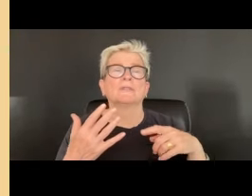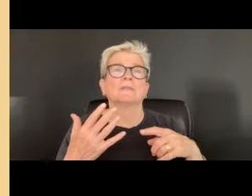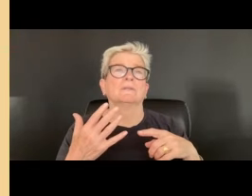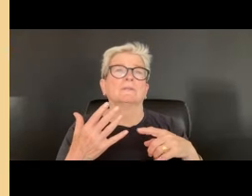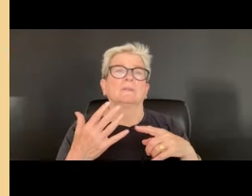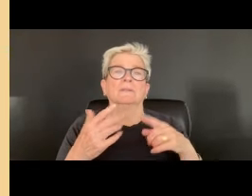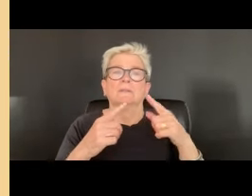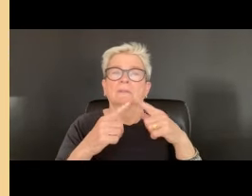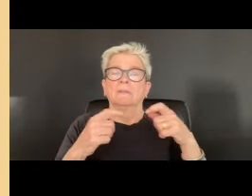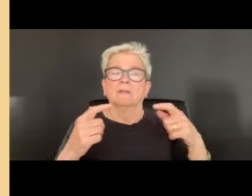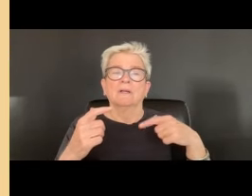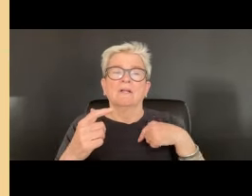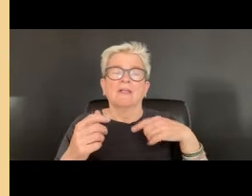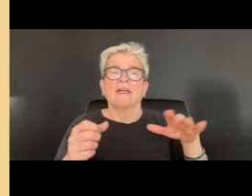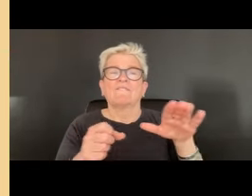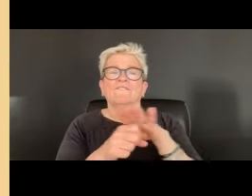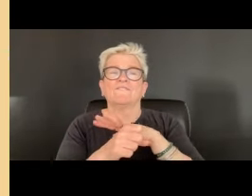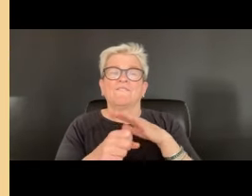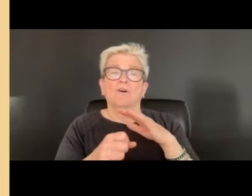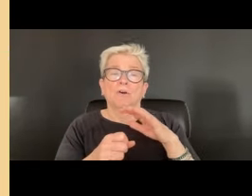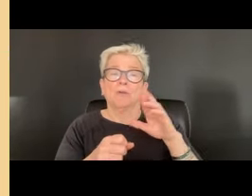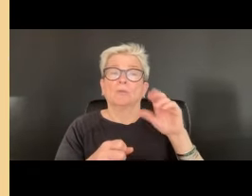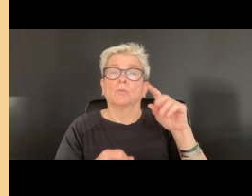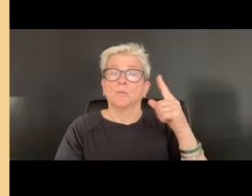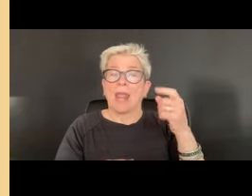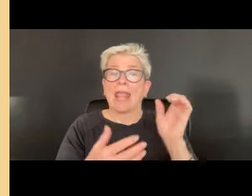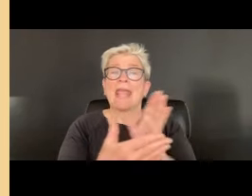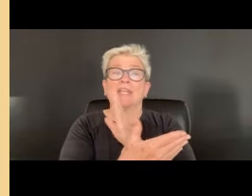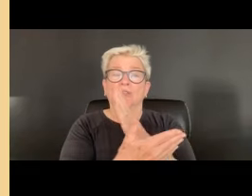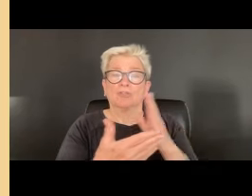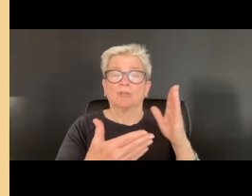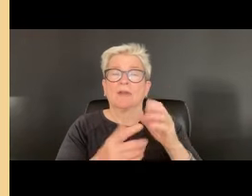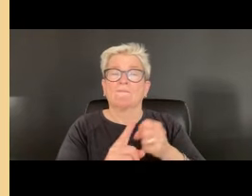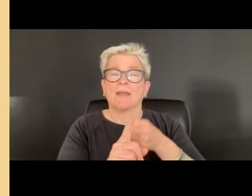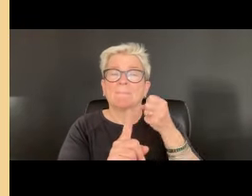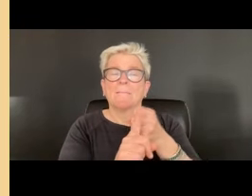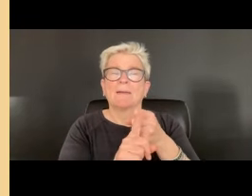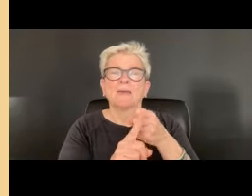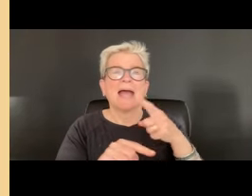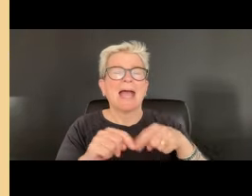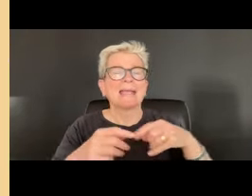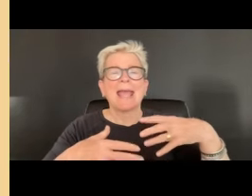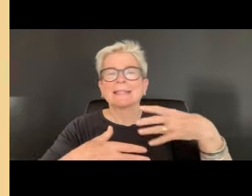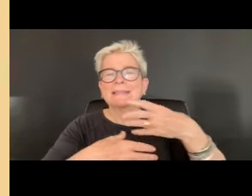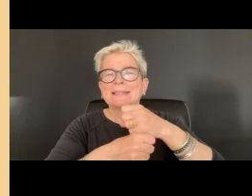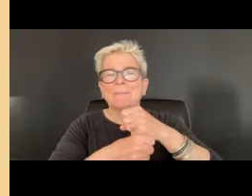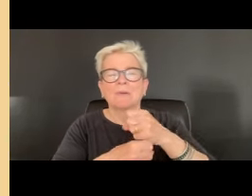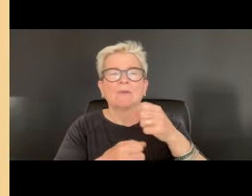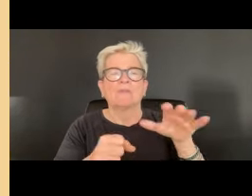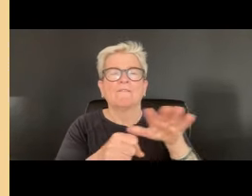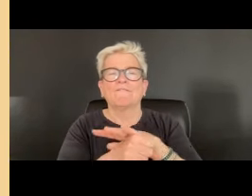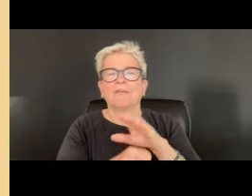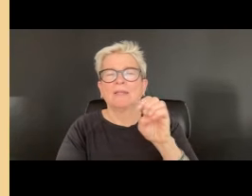So it looks like kind of that full range of impacts. It's obviously I can't summarize the whole EIS here,